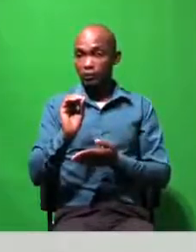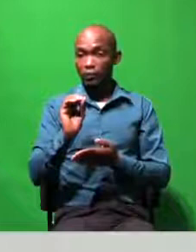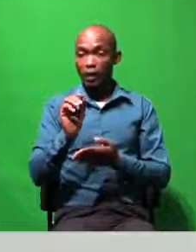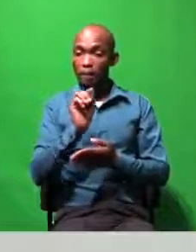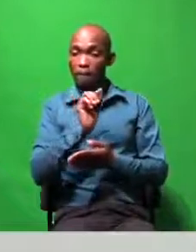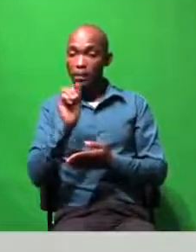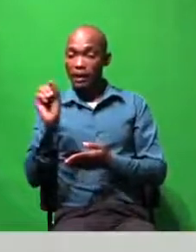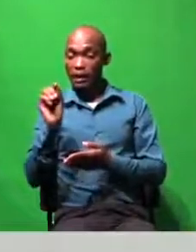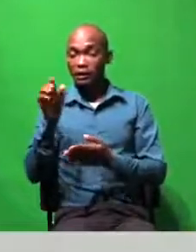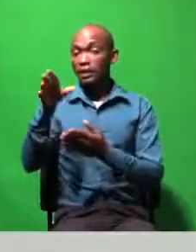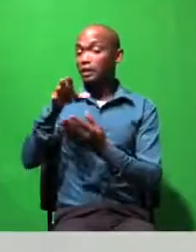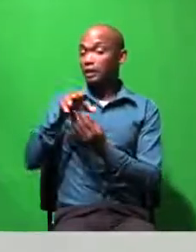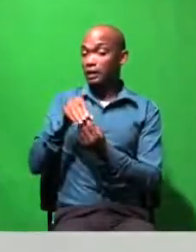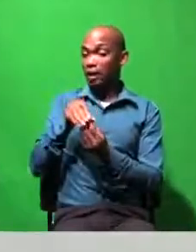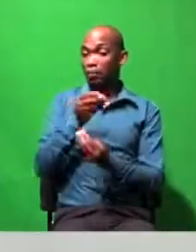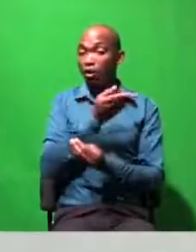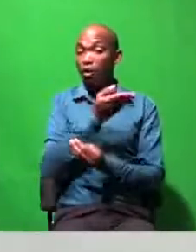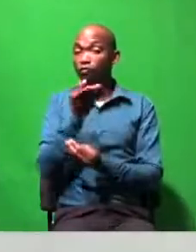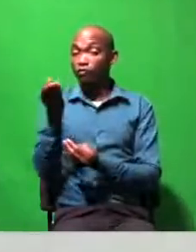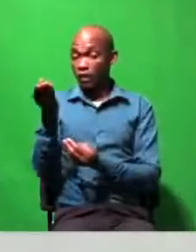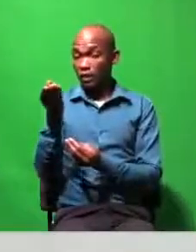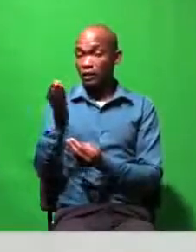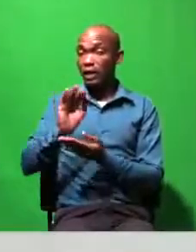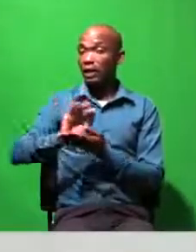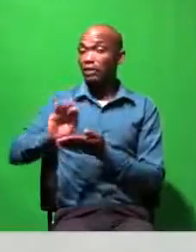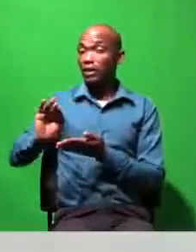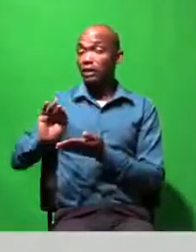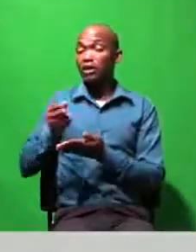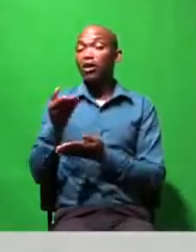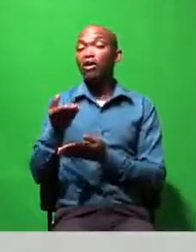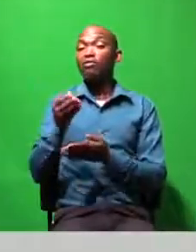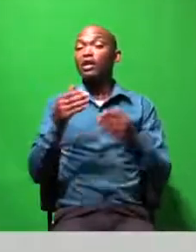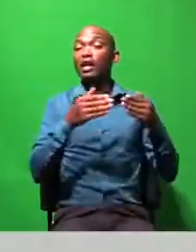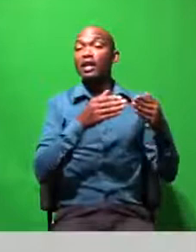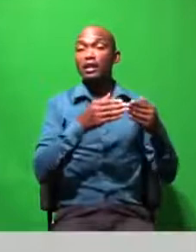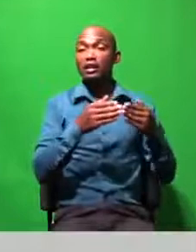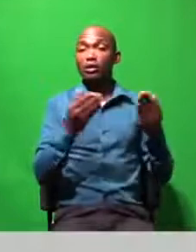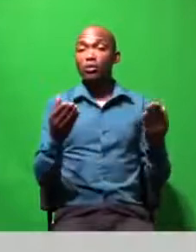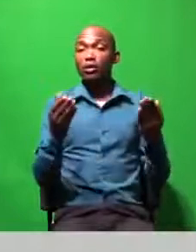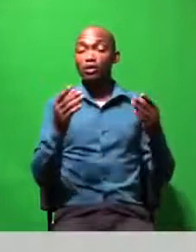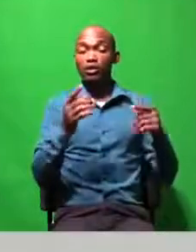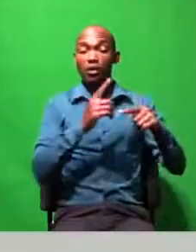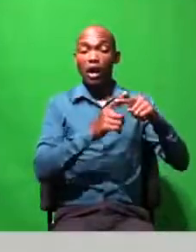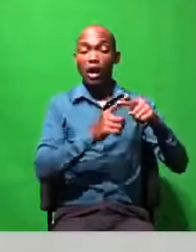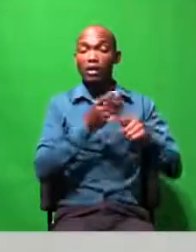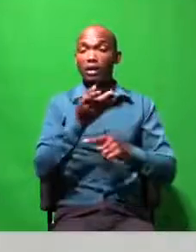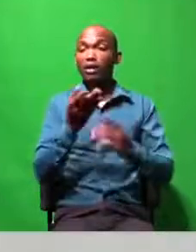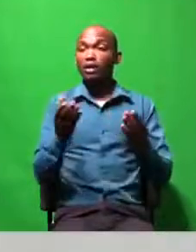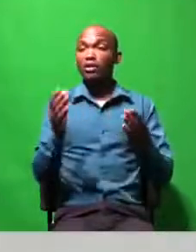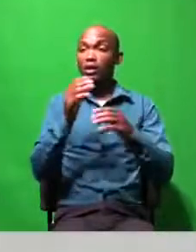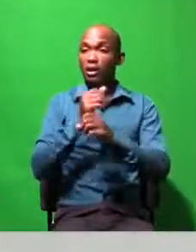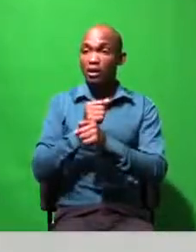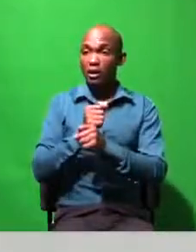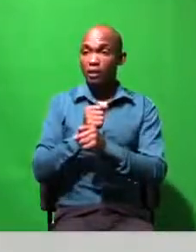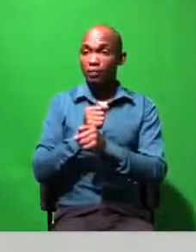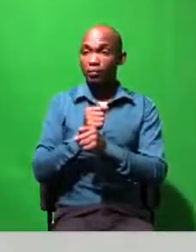degrees minus sum of the rest of the angles. So by adding these angles here, add